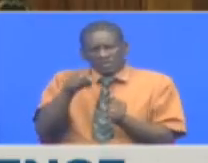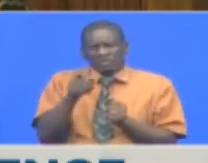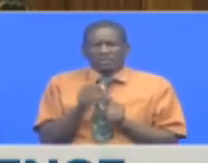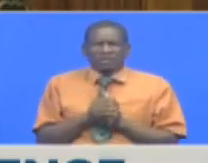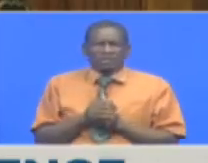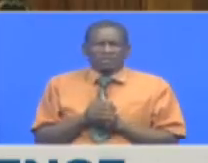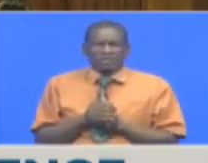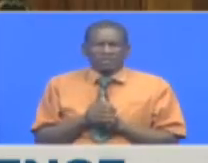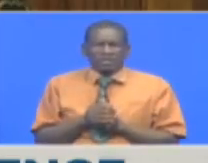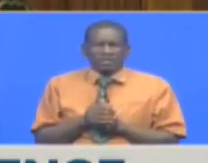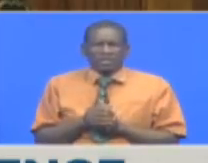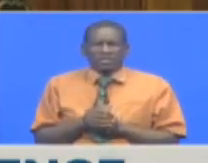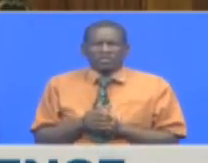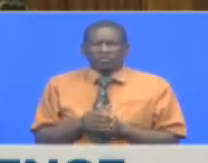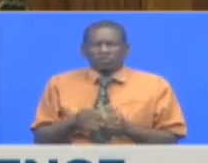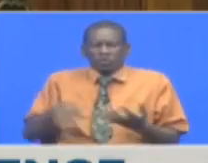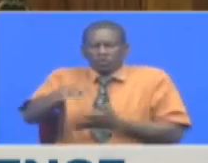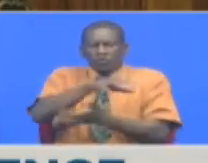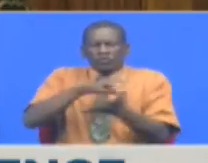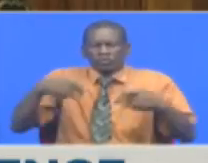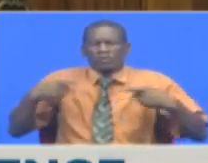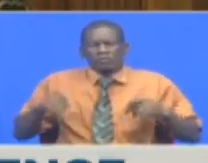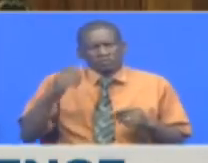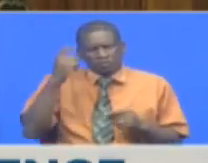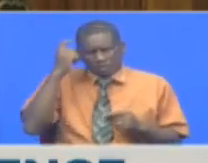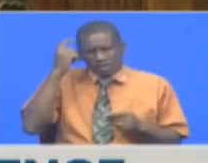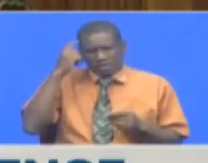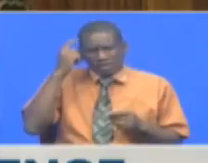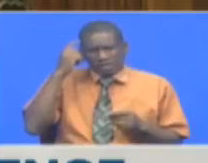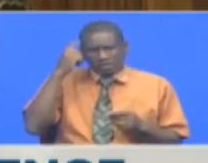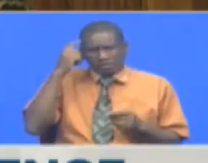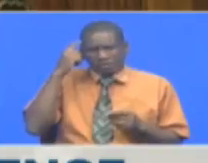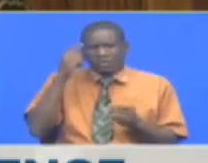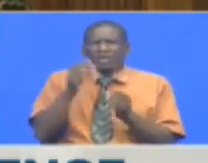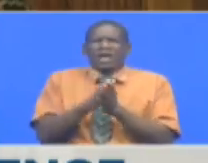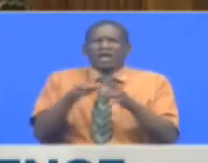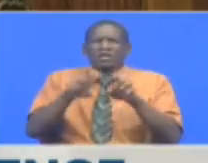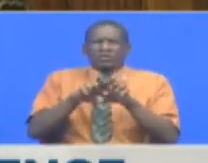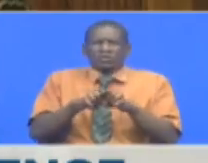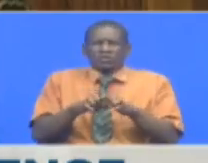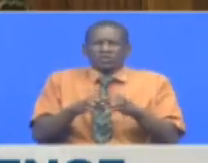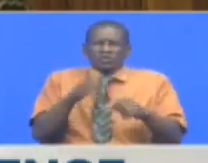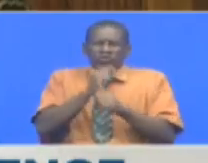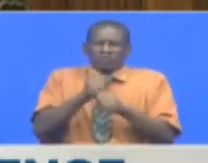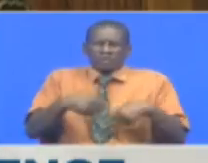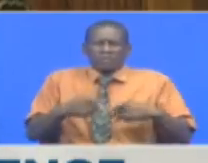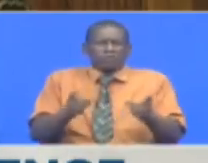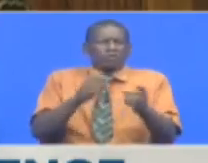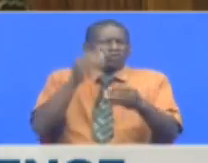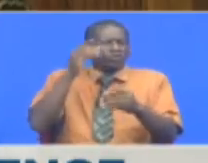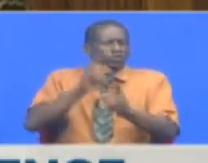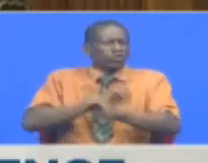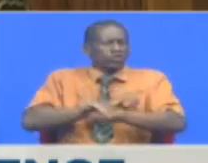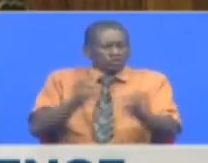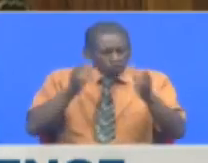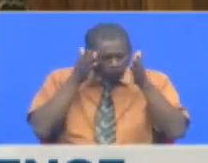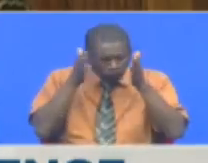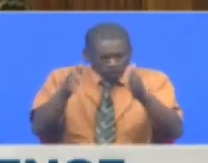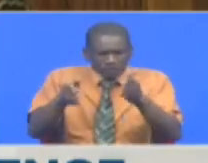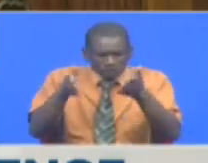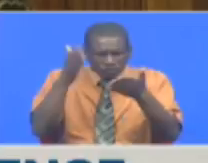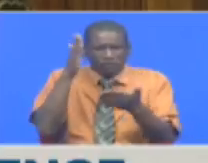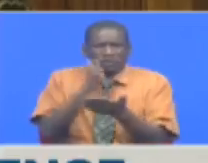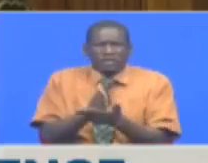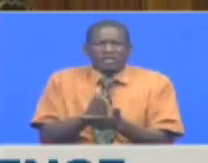to poison the people's minds and to deviate them from looking at the real facts. Because at the end of the day, who